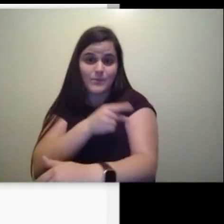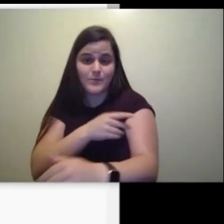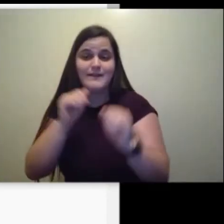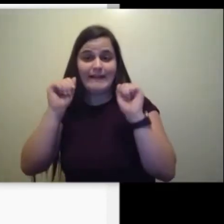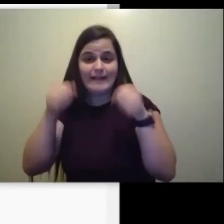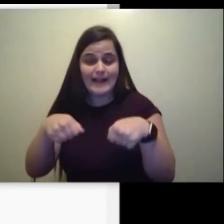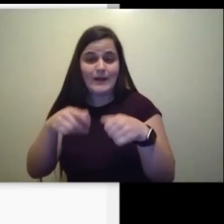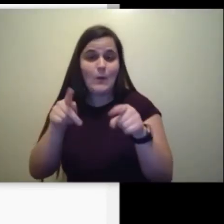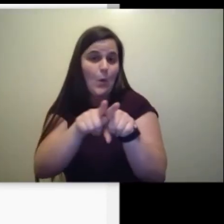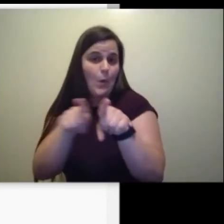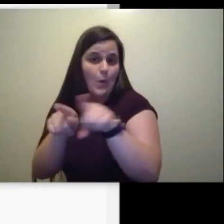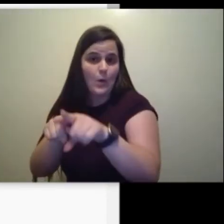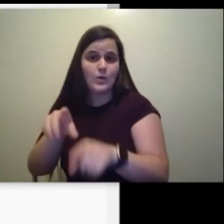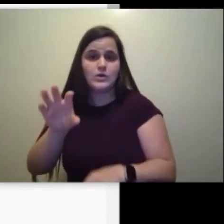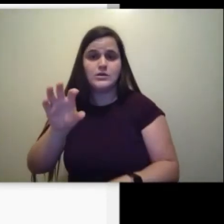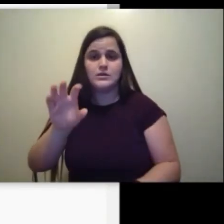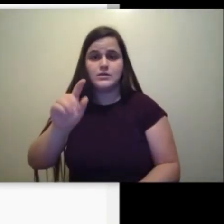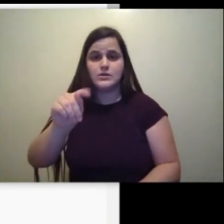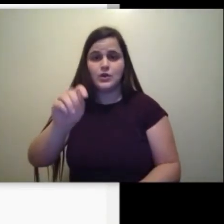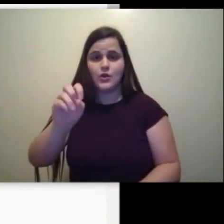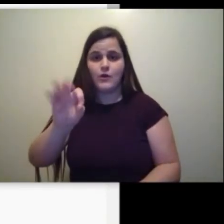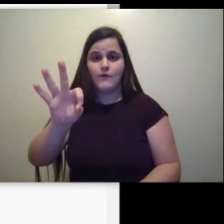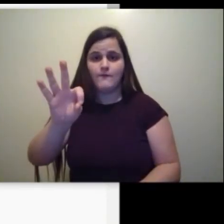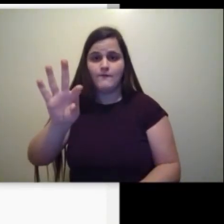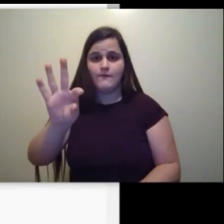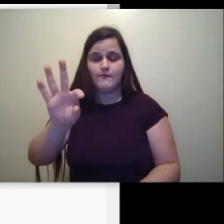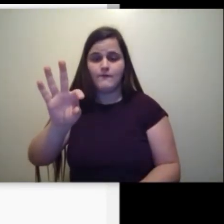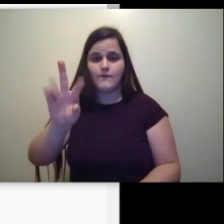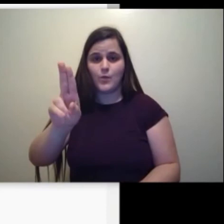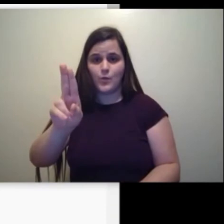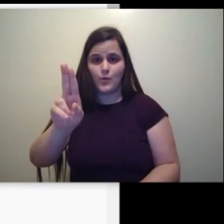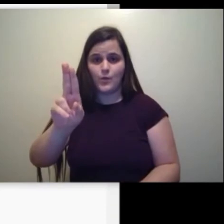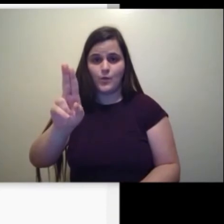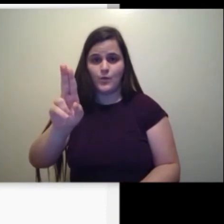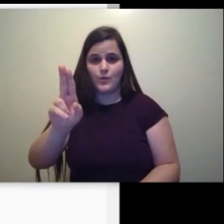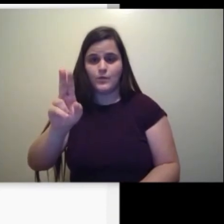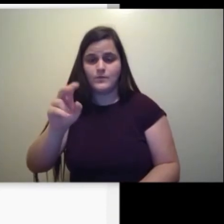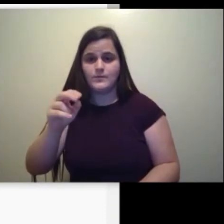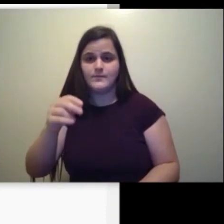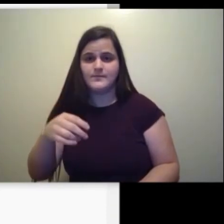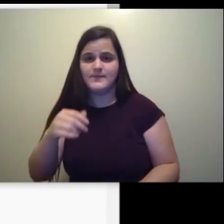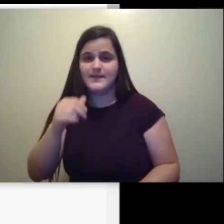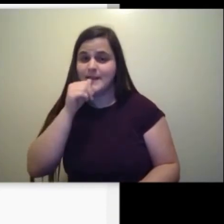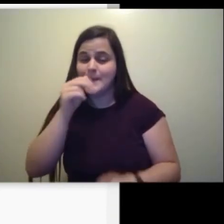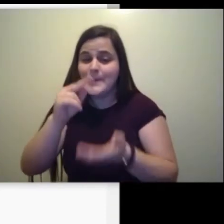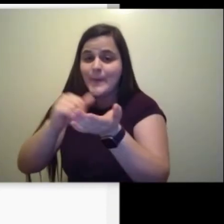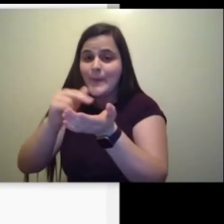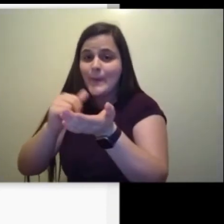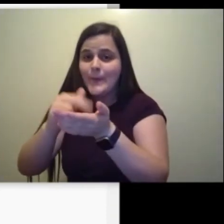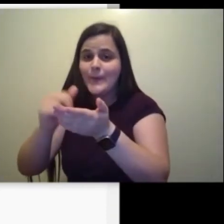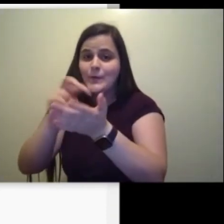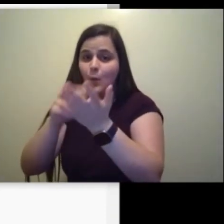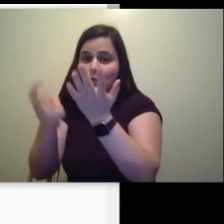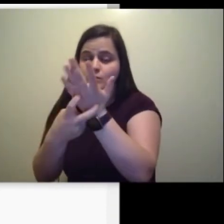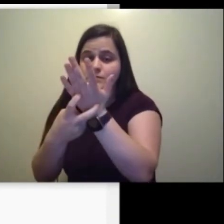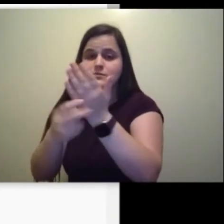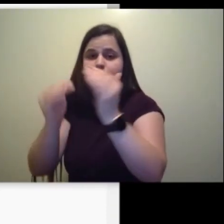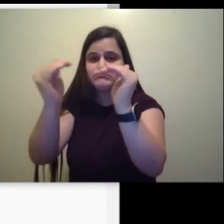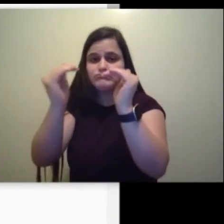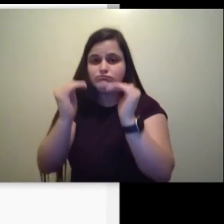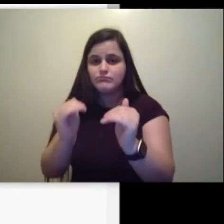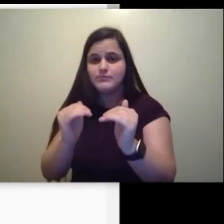by eating a cup of tofu scramble and a slice of peanut butter toast for breakfast, a cup of shelled edamame